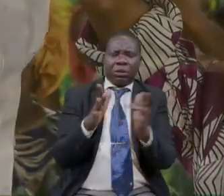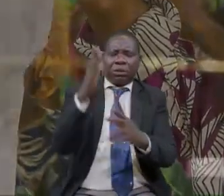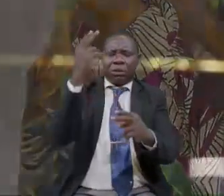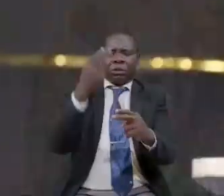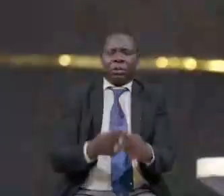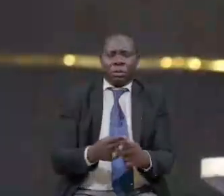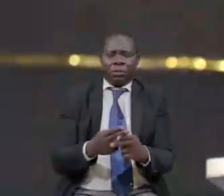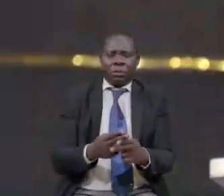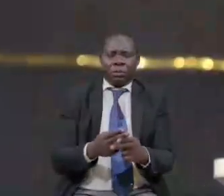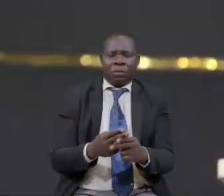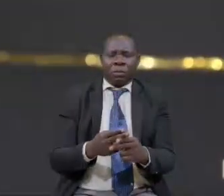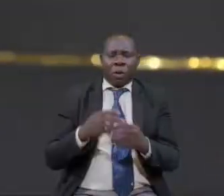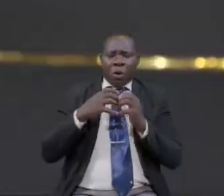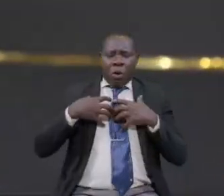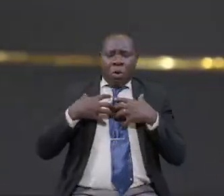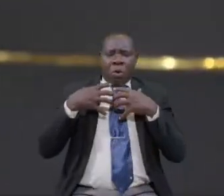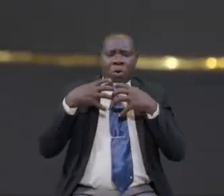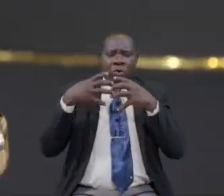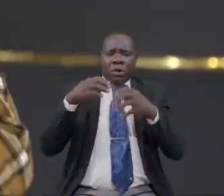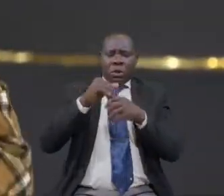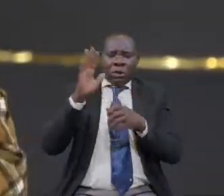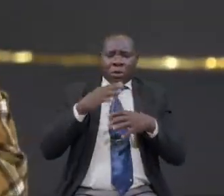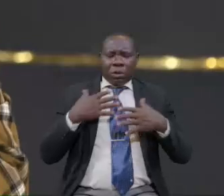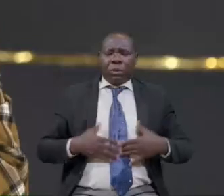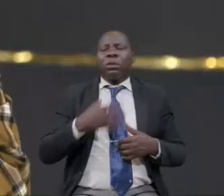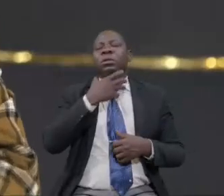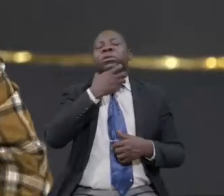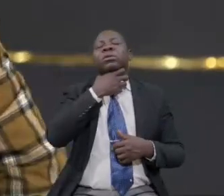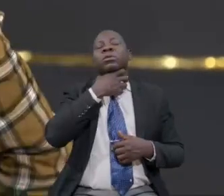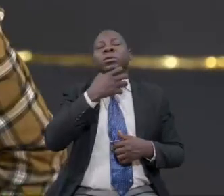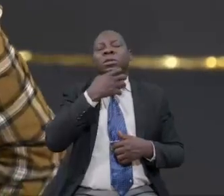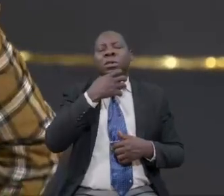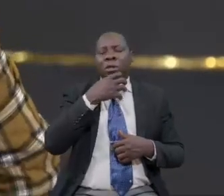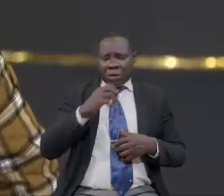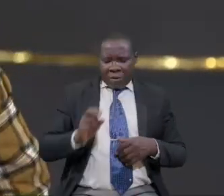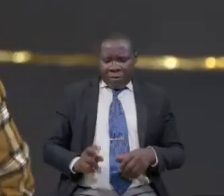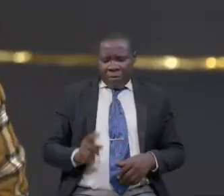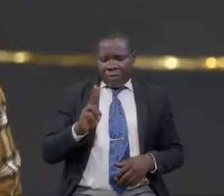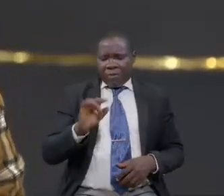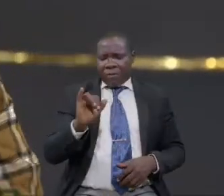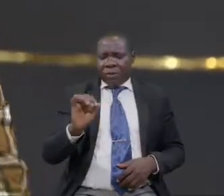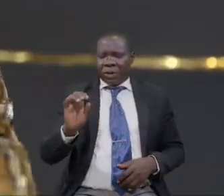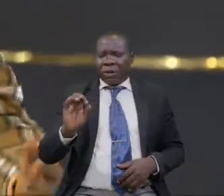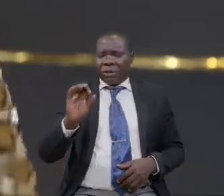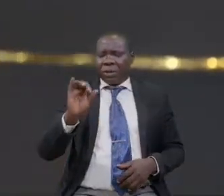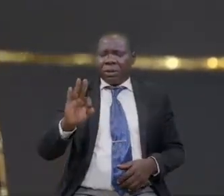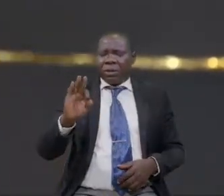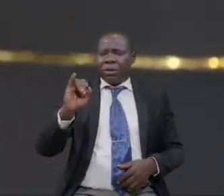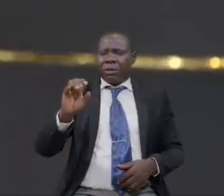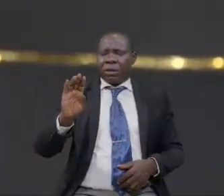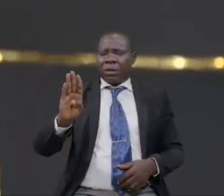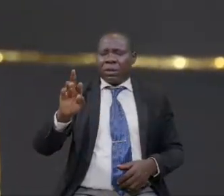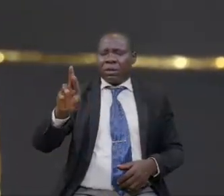Swelling in your body, goiter, fibroid, hunchback, whatever